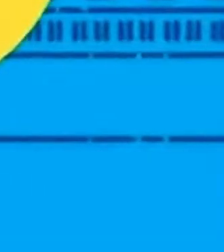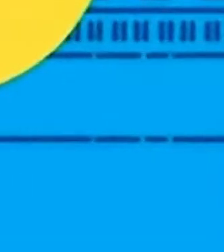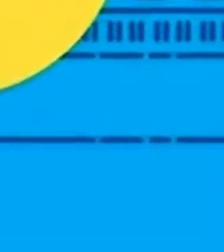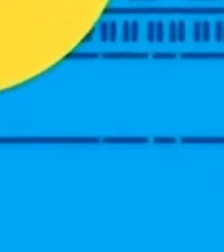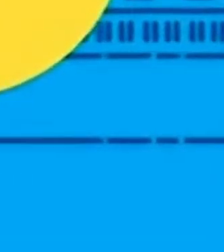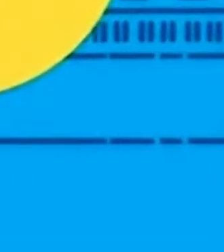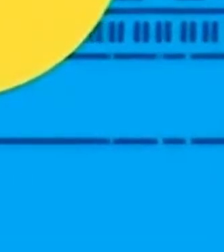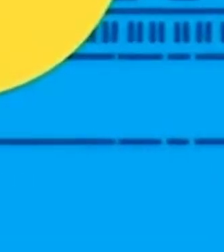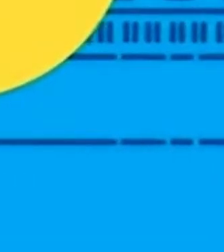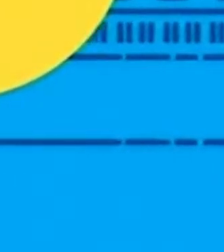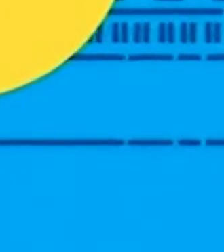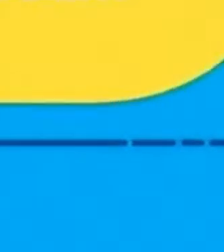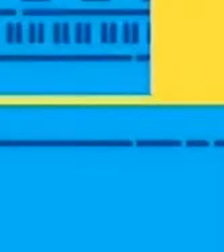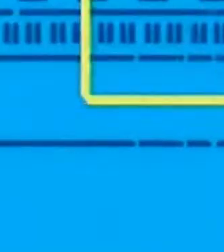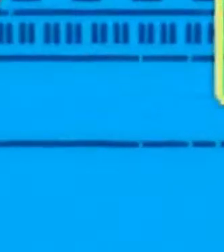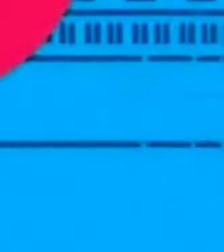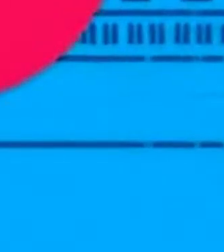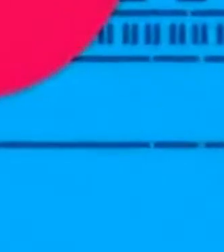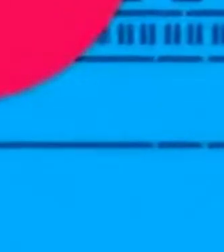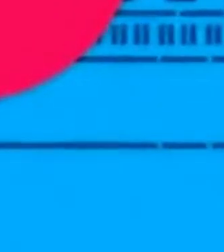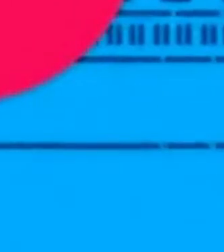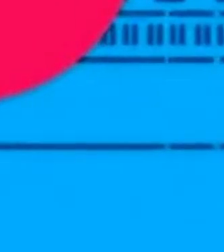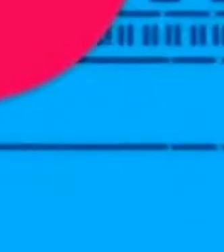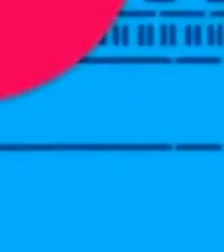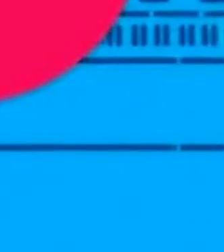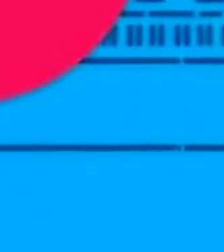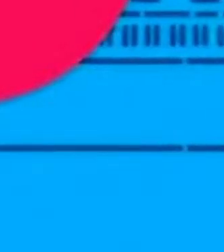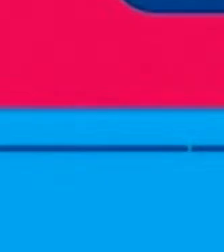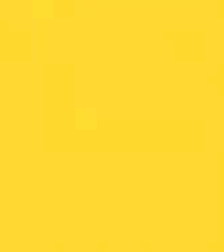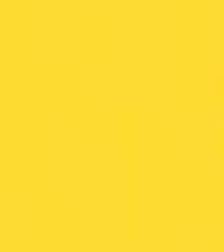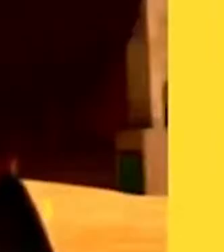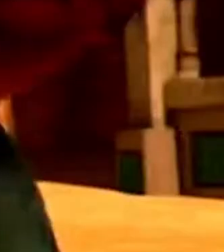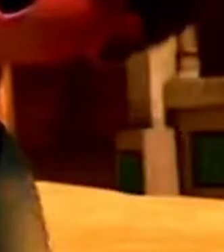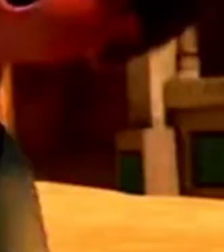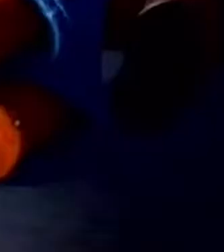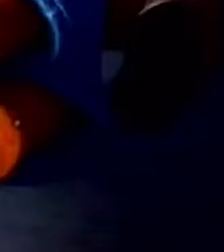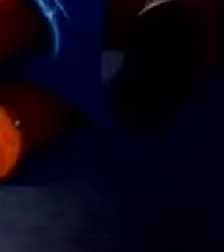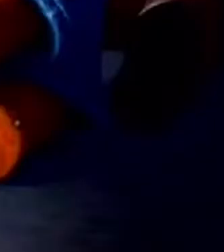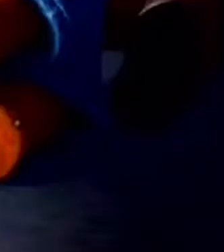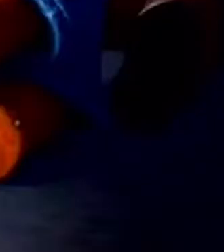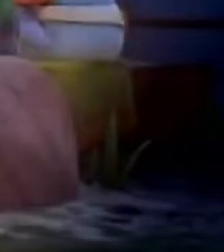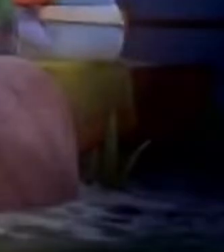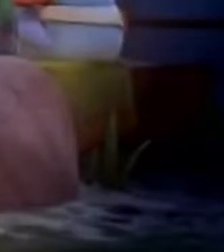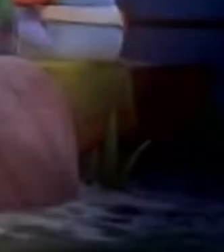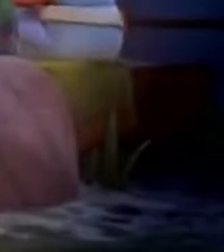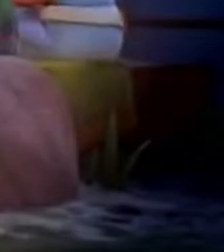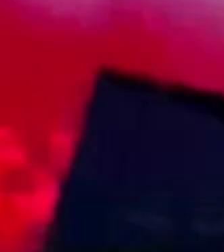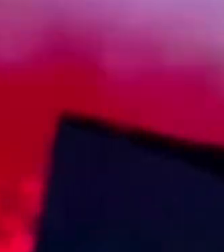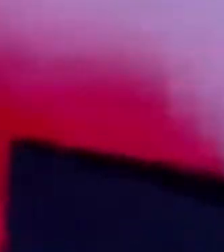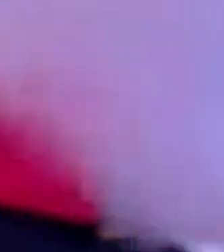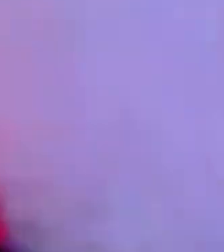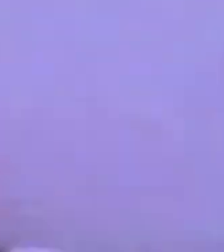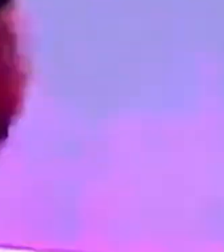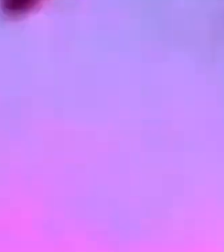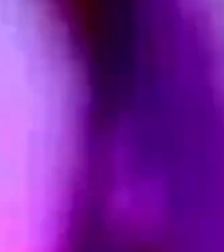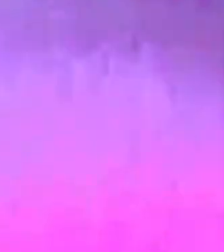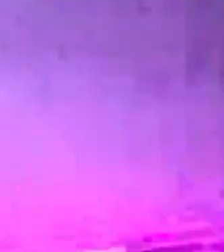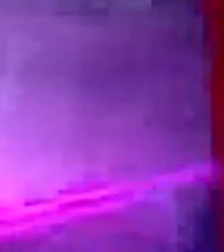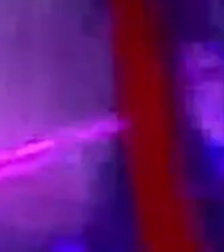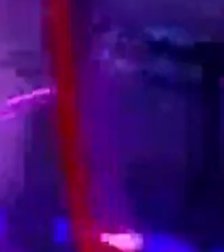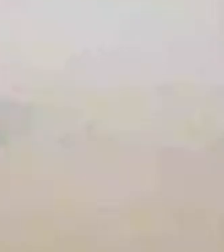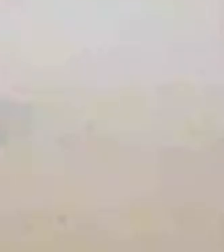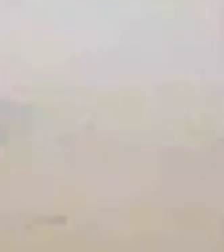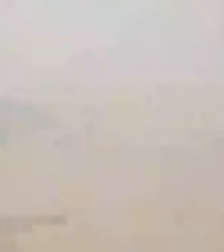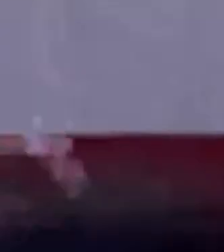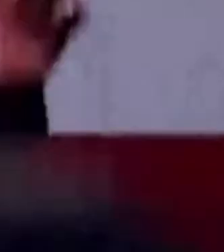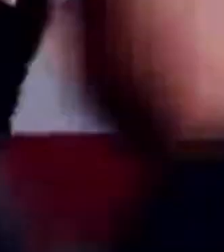DSTV Stream and control your entire account with the My DSTV app. Enjoy incredible extras like crystal clear